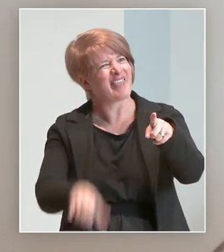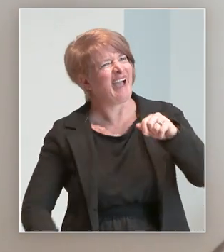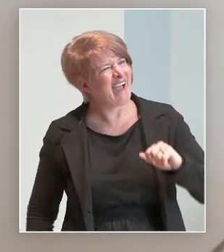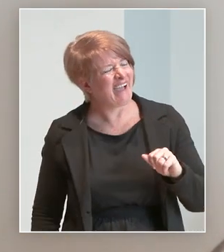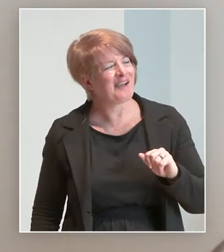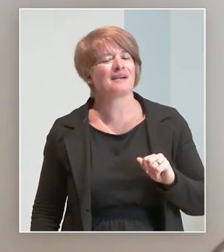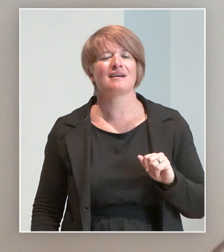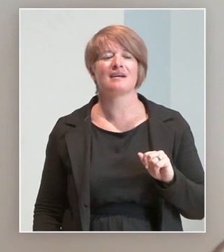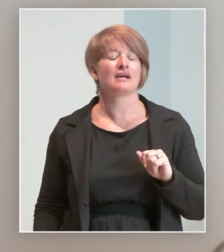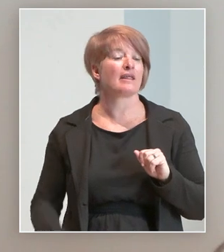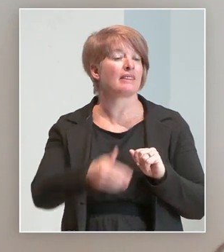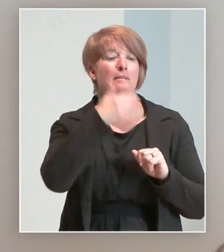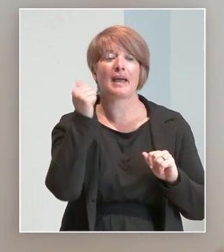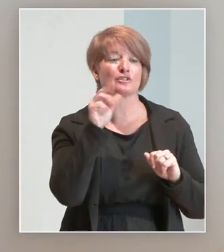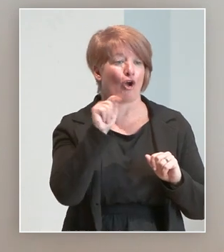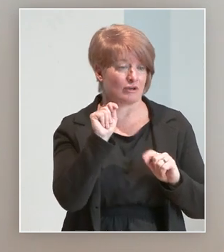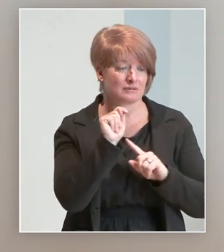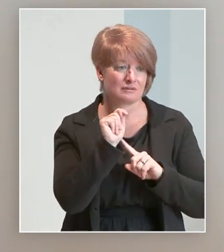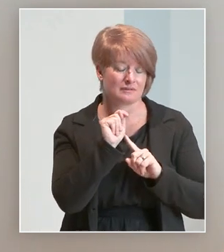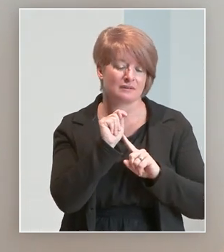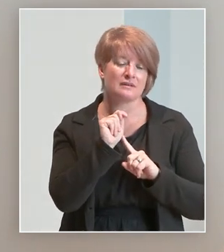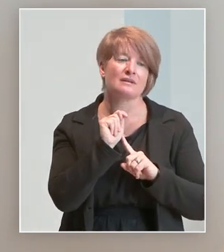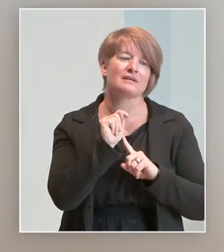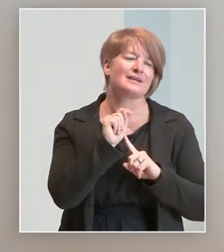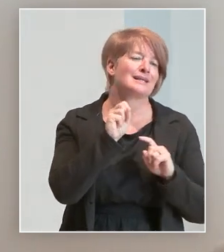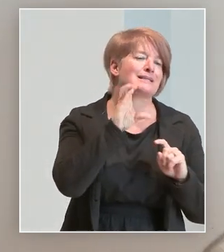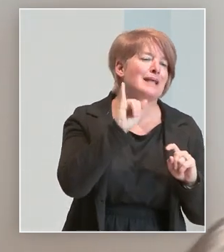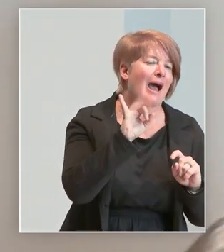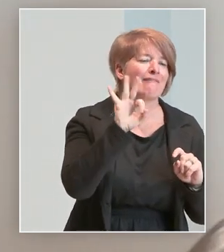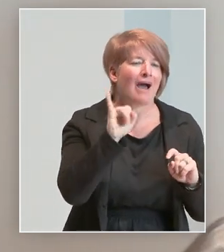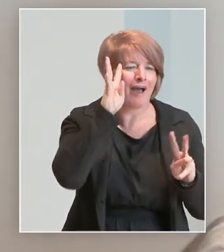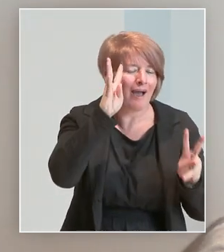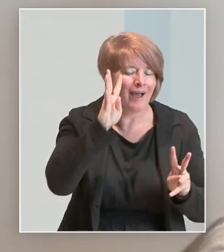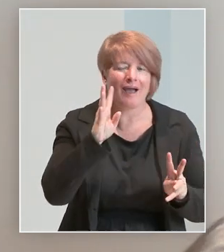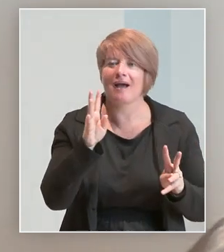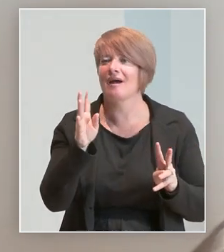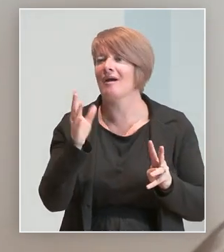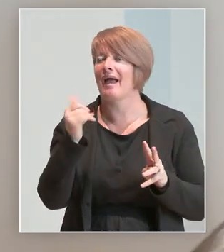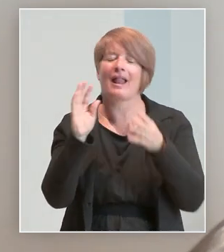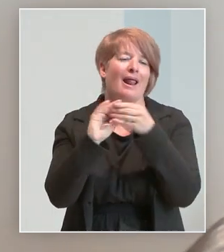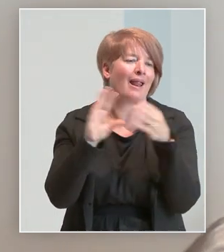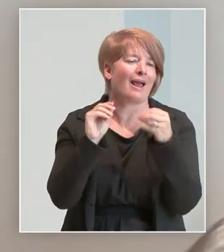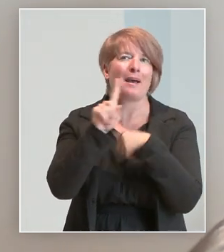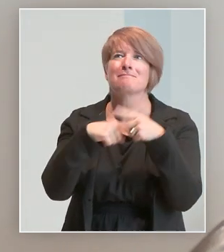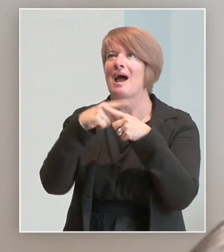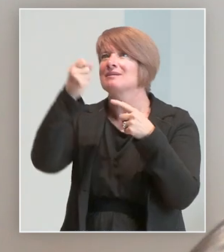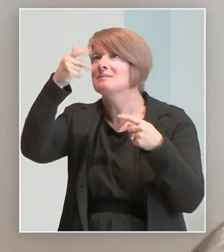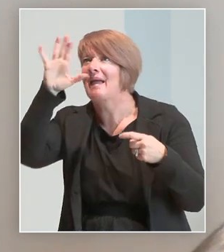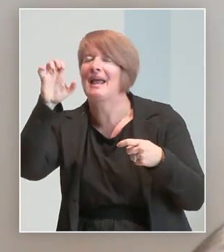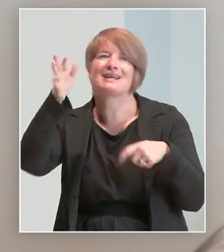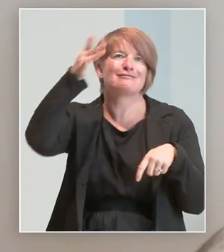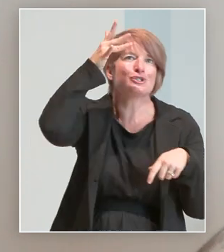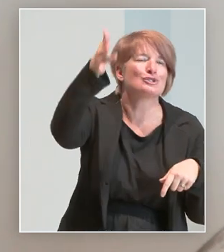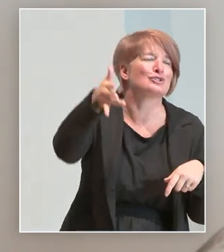As the best art, especially in the realm of sci-fi or anything that we have ever told ourselves involving space in the future,